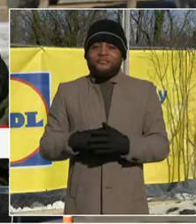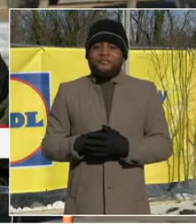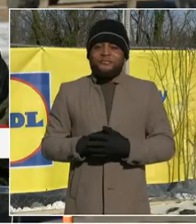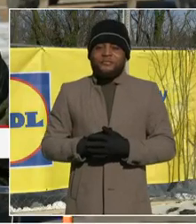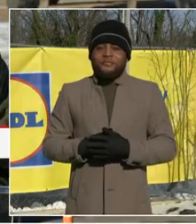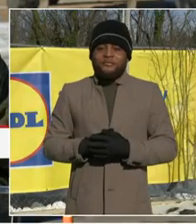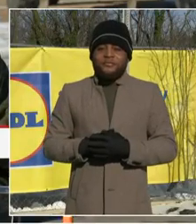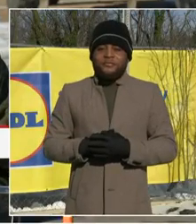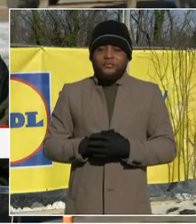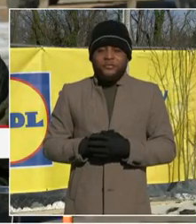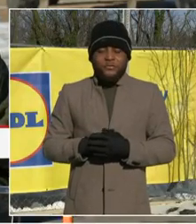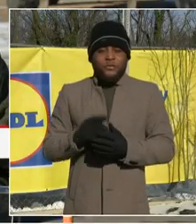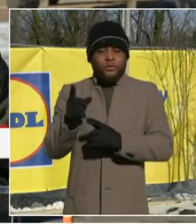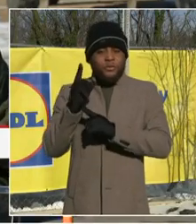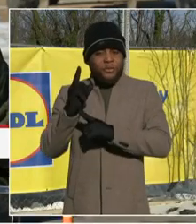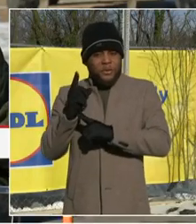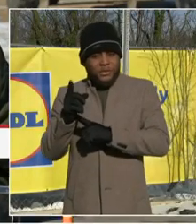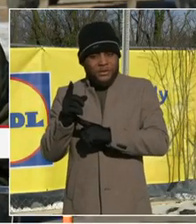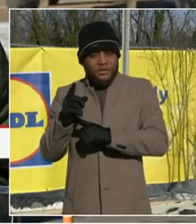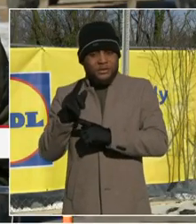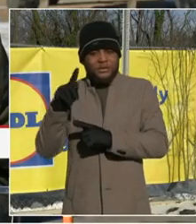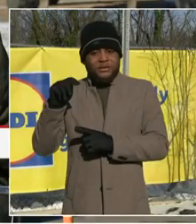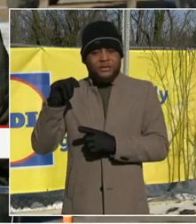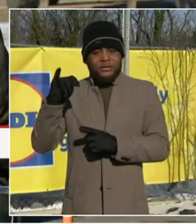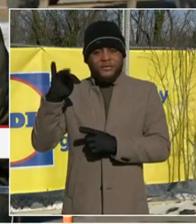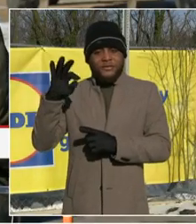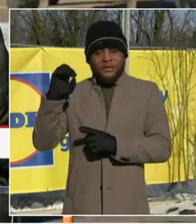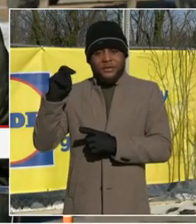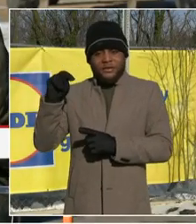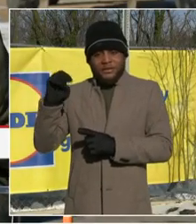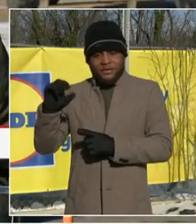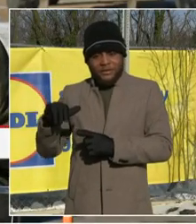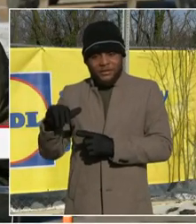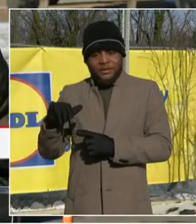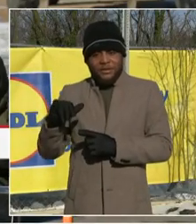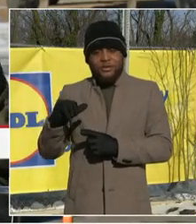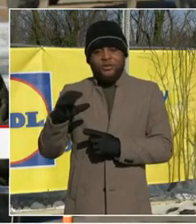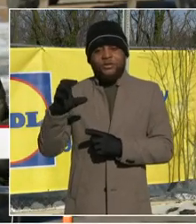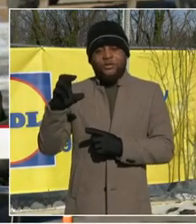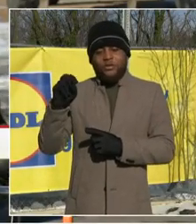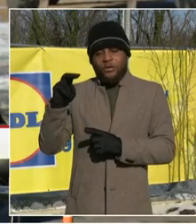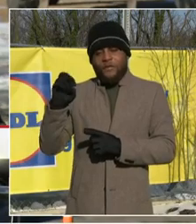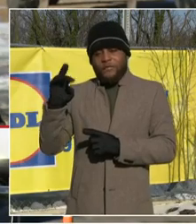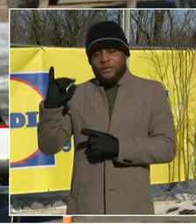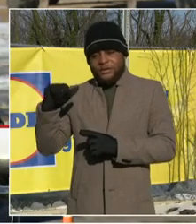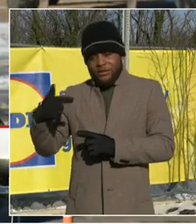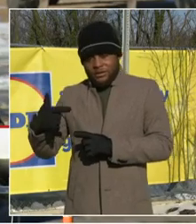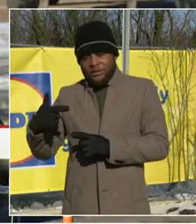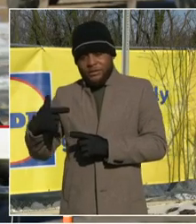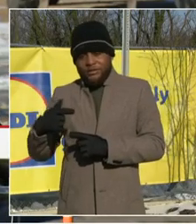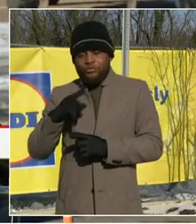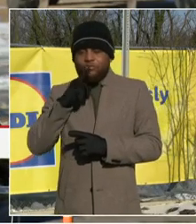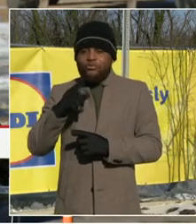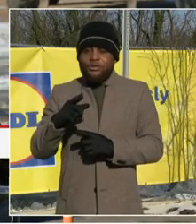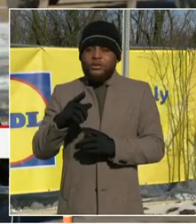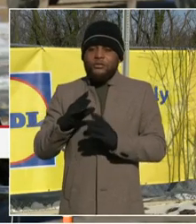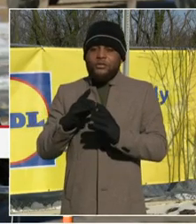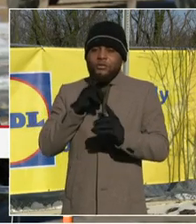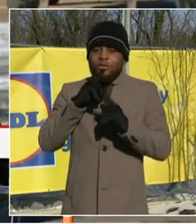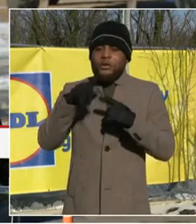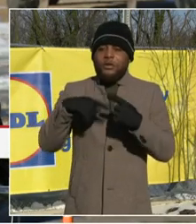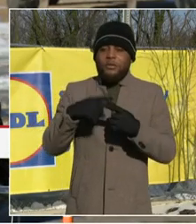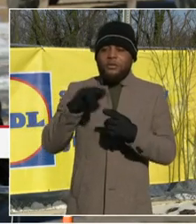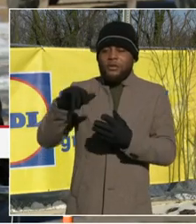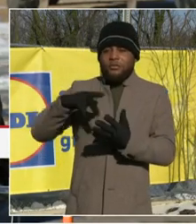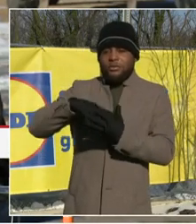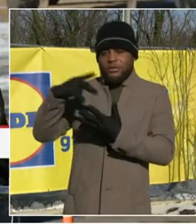So in a moment, Tiffany Irving with Lidl will talk about in more detail the job creation aspect, which we're very proud of and